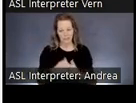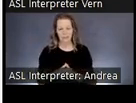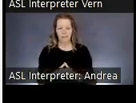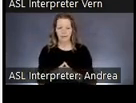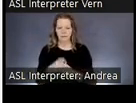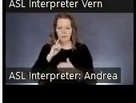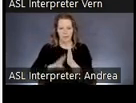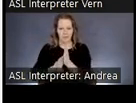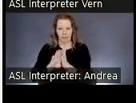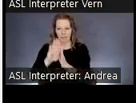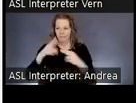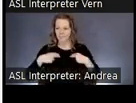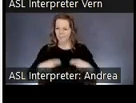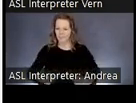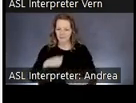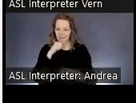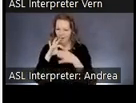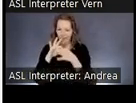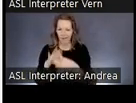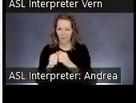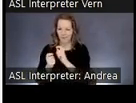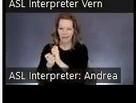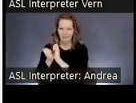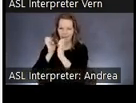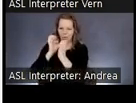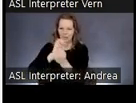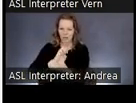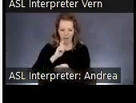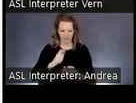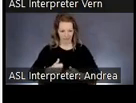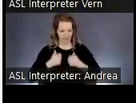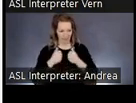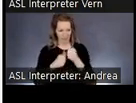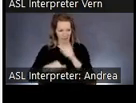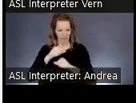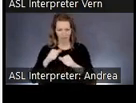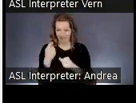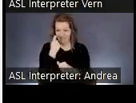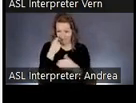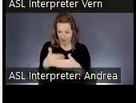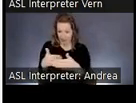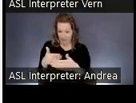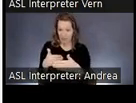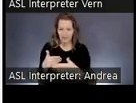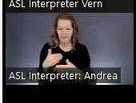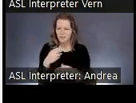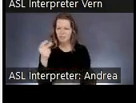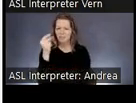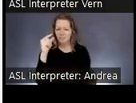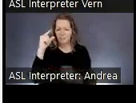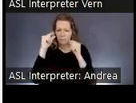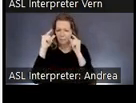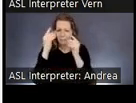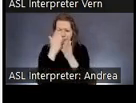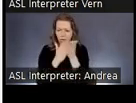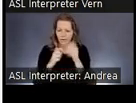developed as humans. It's not our evolutionary way of being with each other. It's a very tiny snapshot in time of a culture, and that